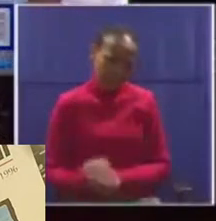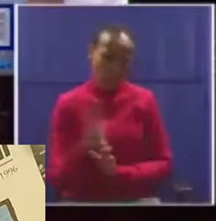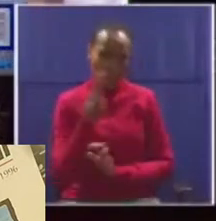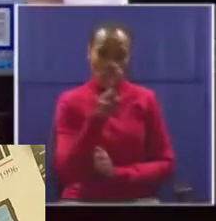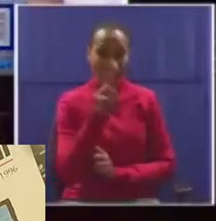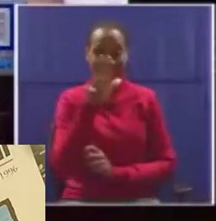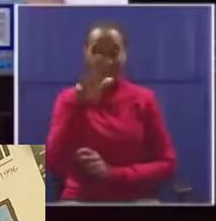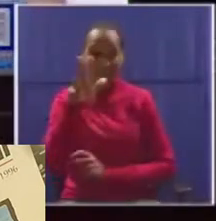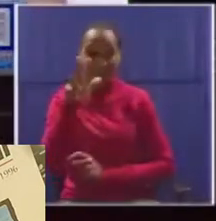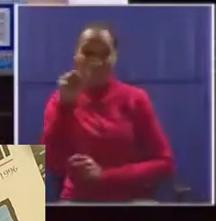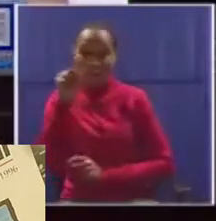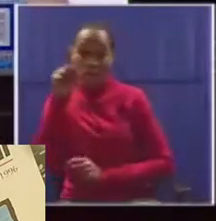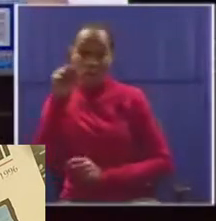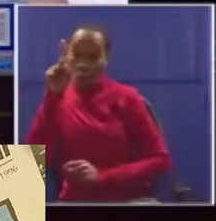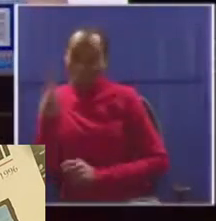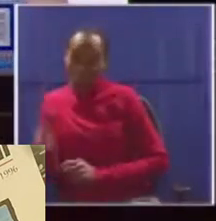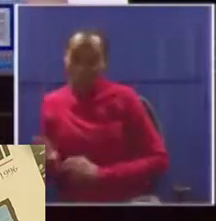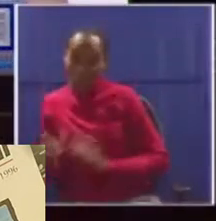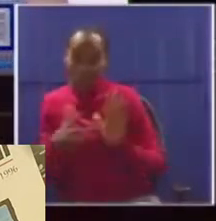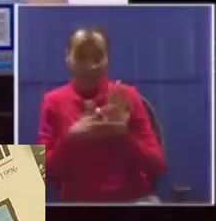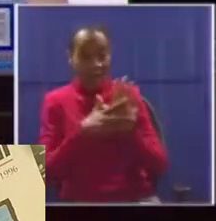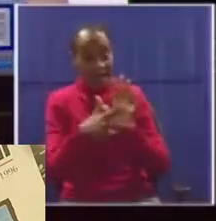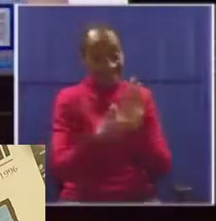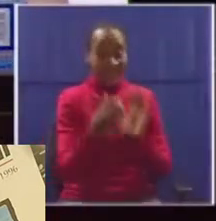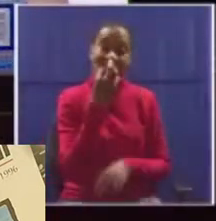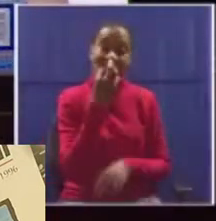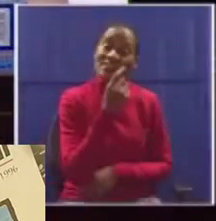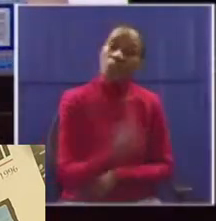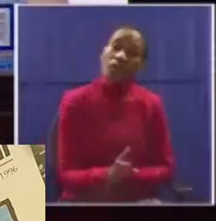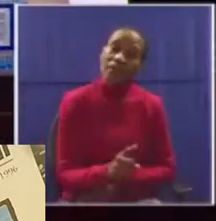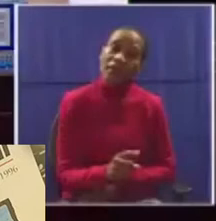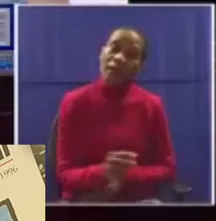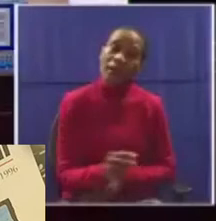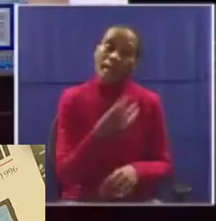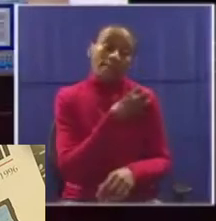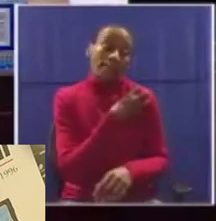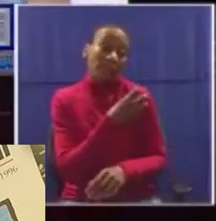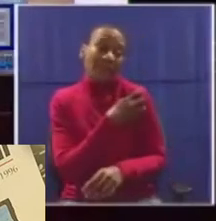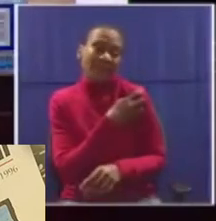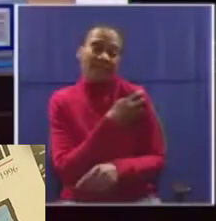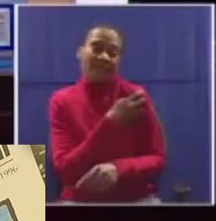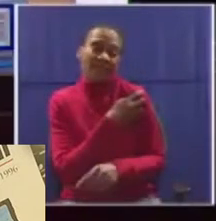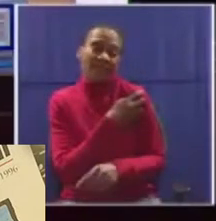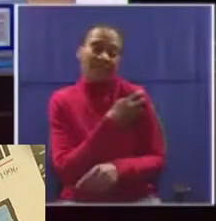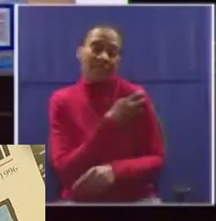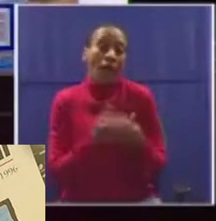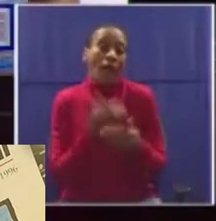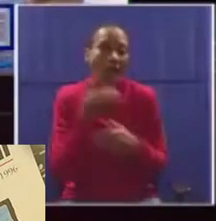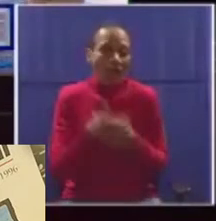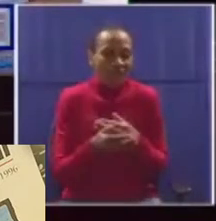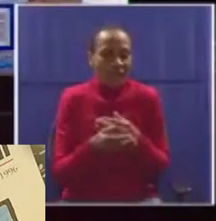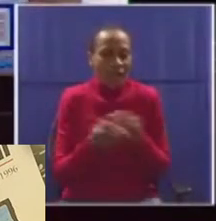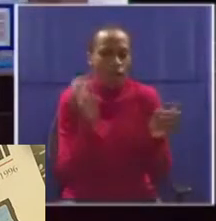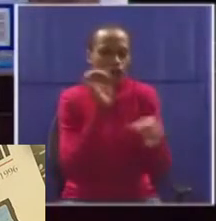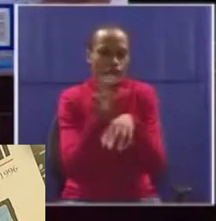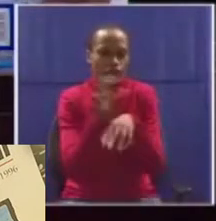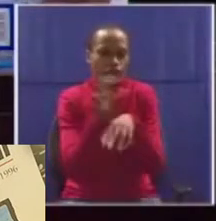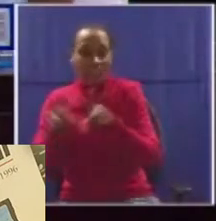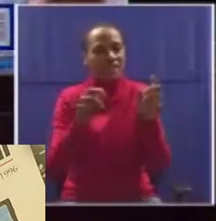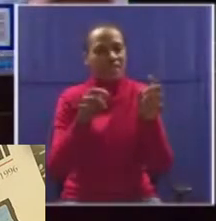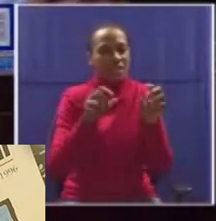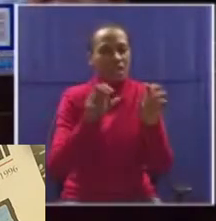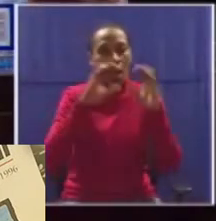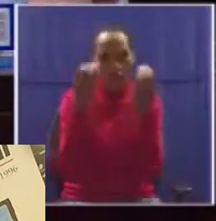29 1 of The Ed provides that the minister must after consultation with the legal practice Council